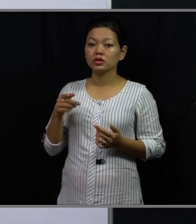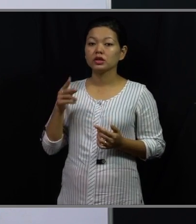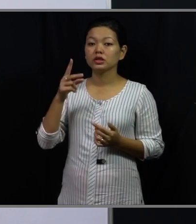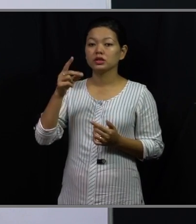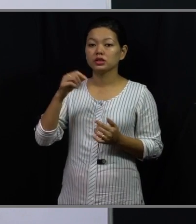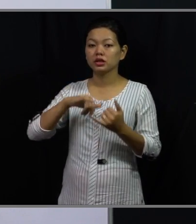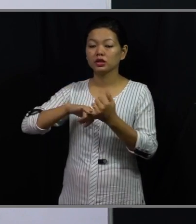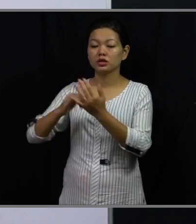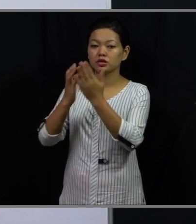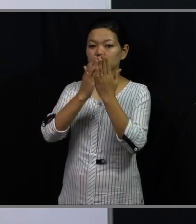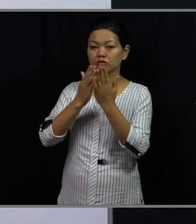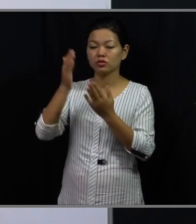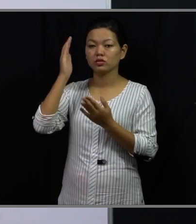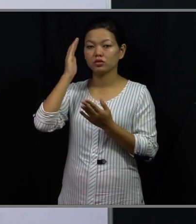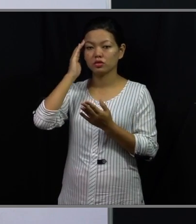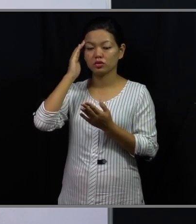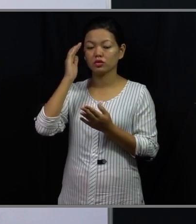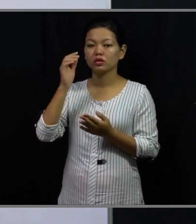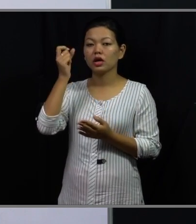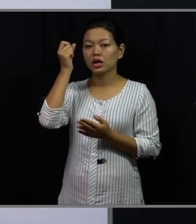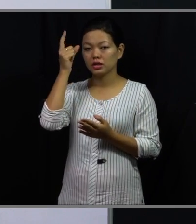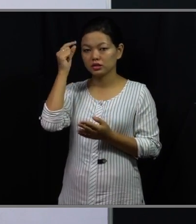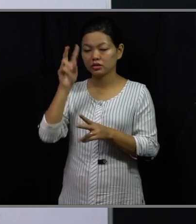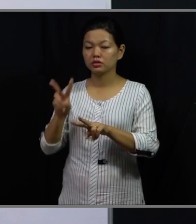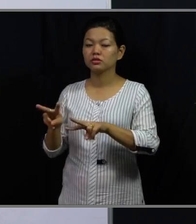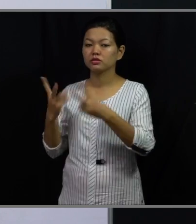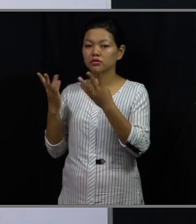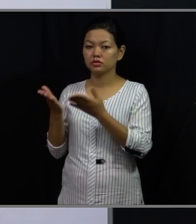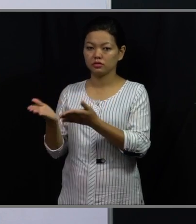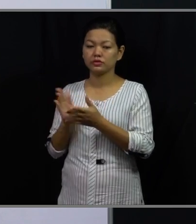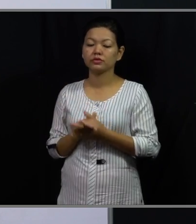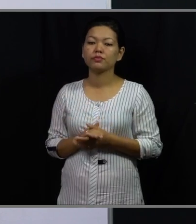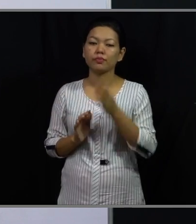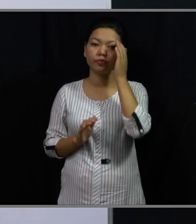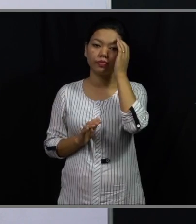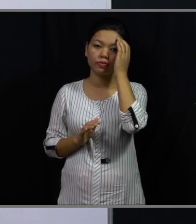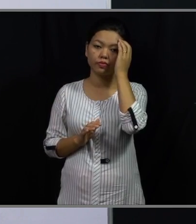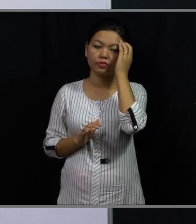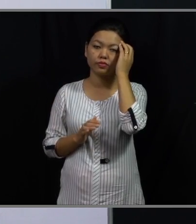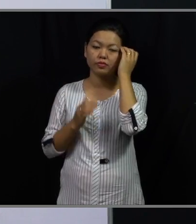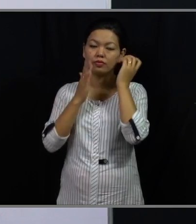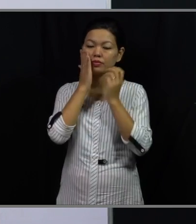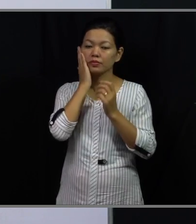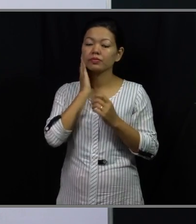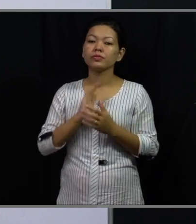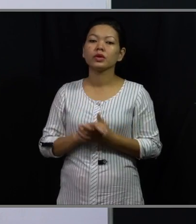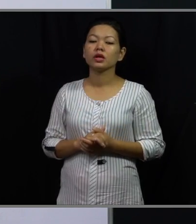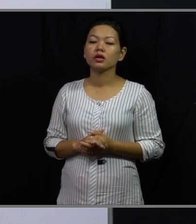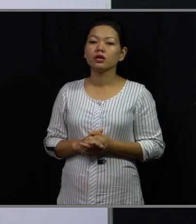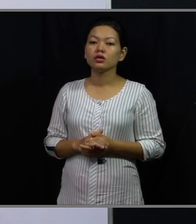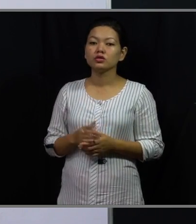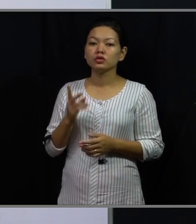just deals with this particular subject alone, but it studies the varieties of sciences, social sciences,